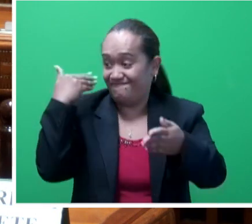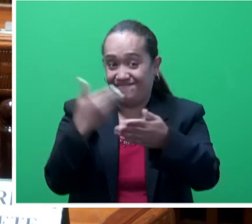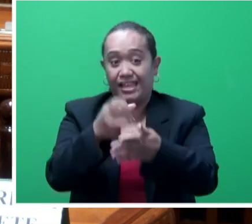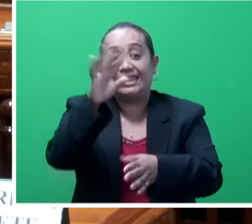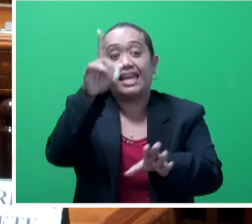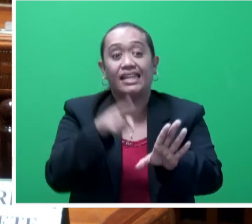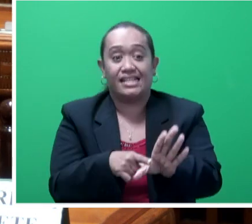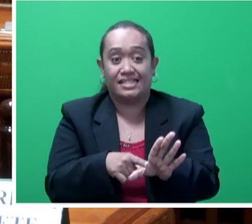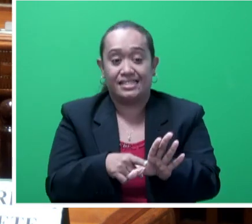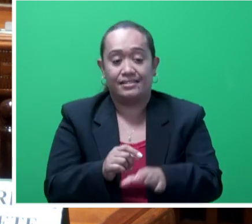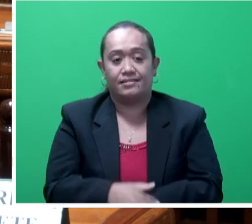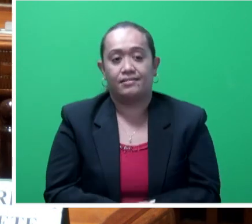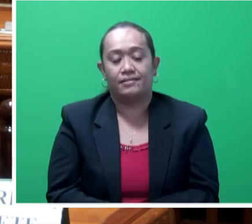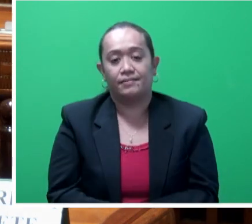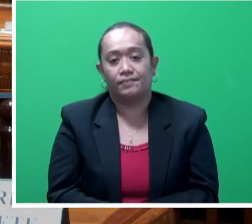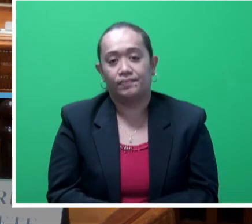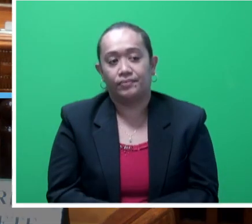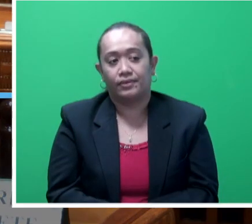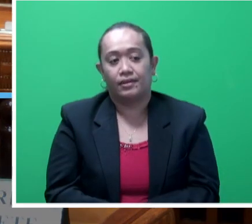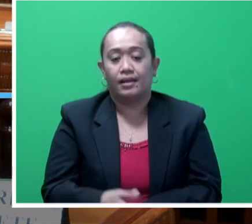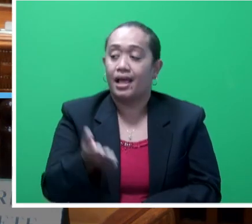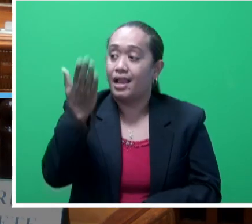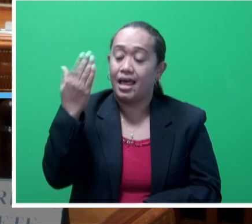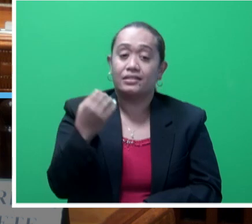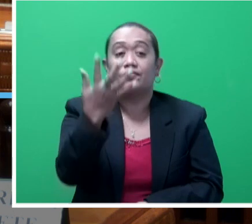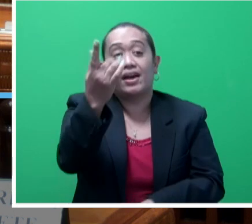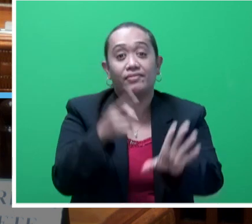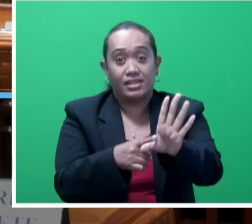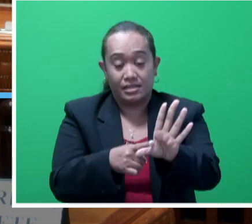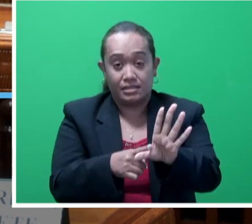sir. In the last 5 years alone,